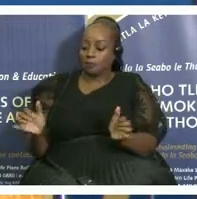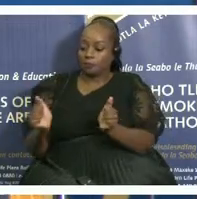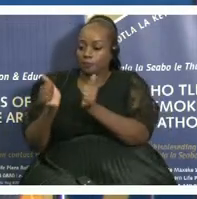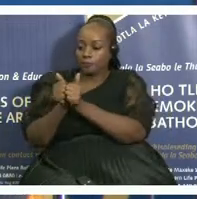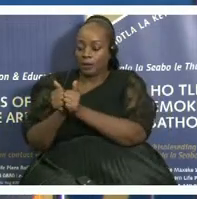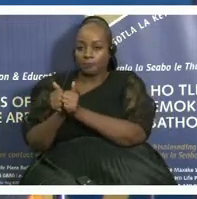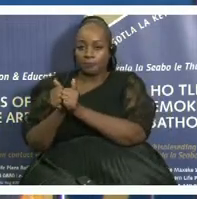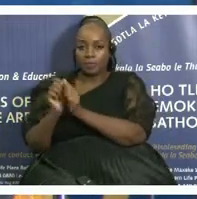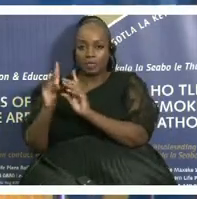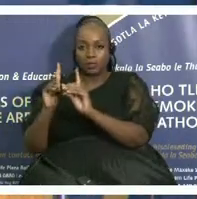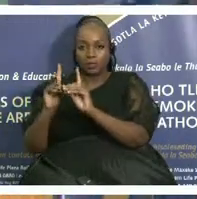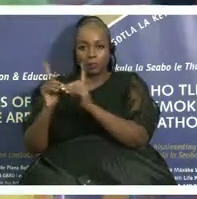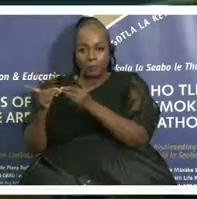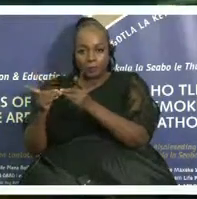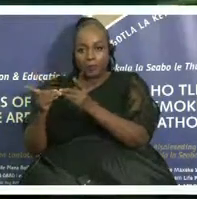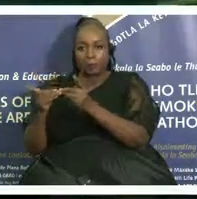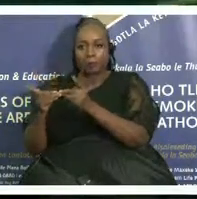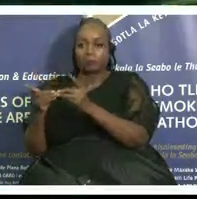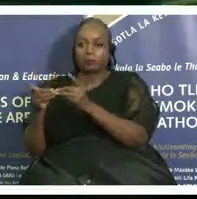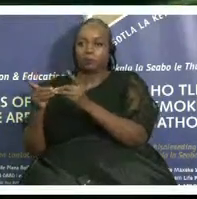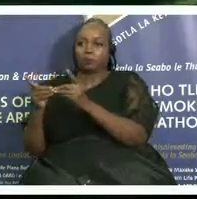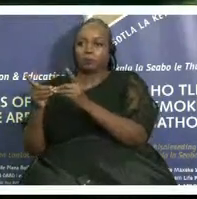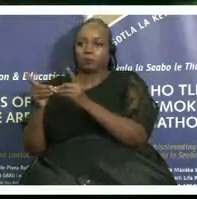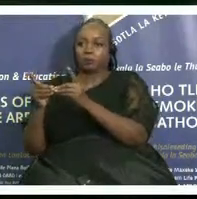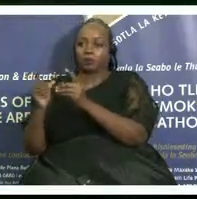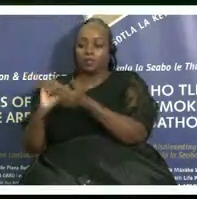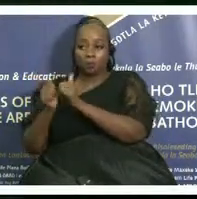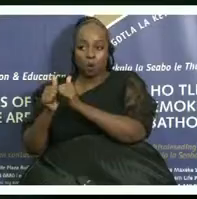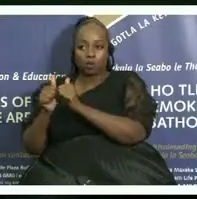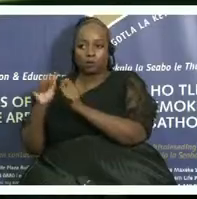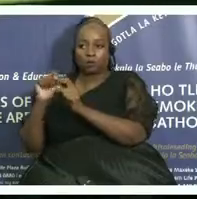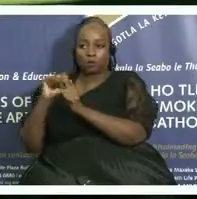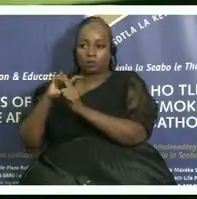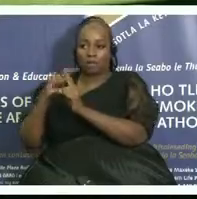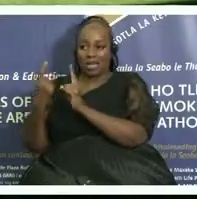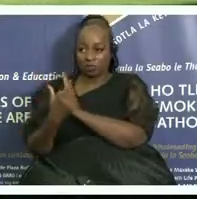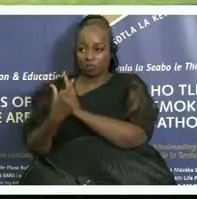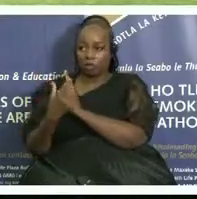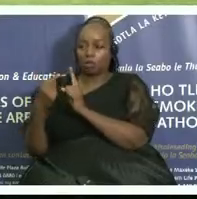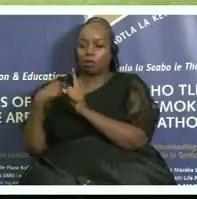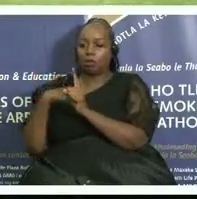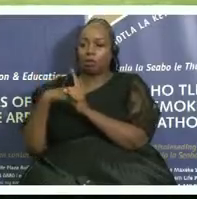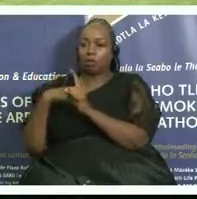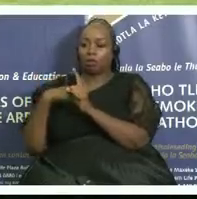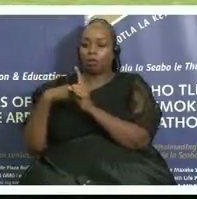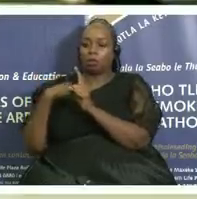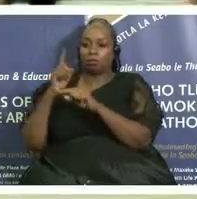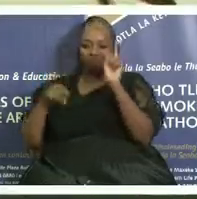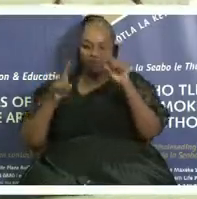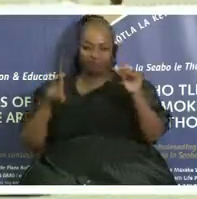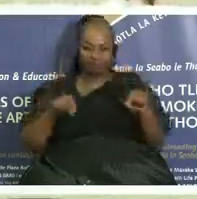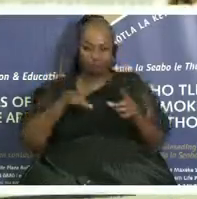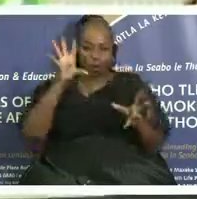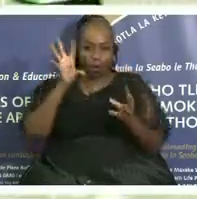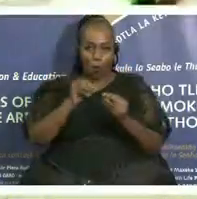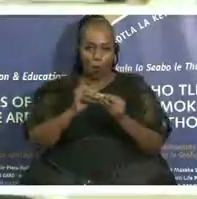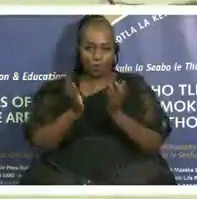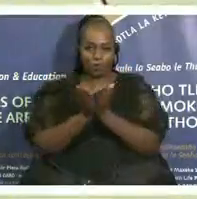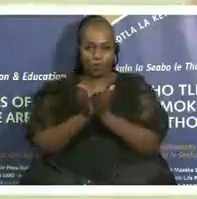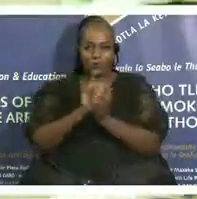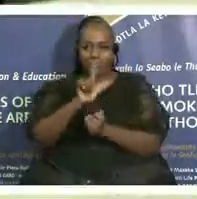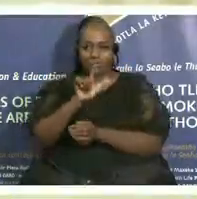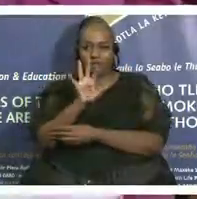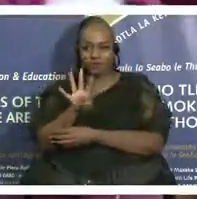equipment and attire to 75 schools. Bana ba rona ba tlamehile ba pala. Maemo a